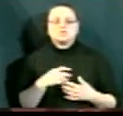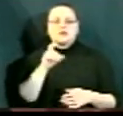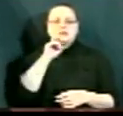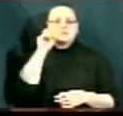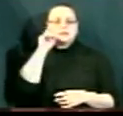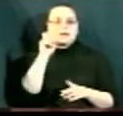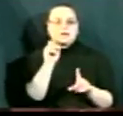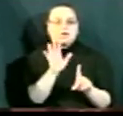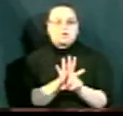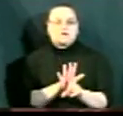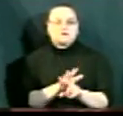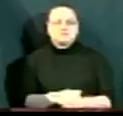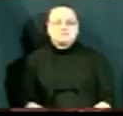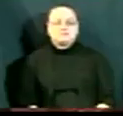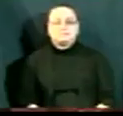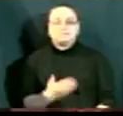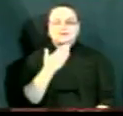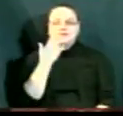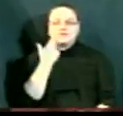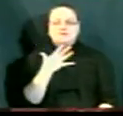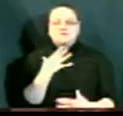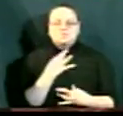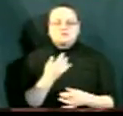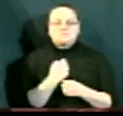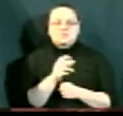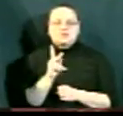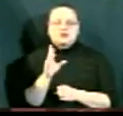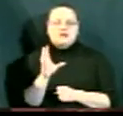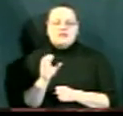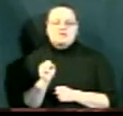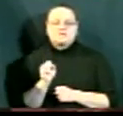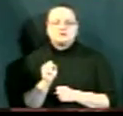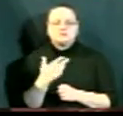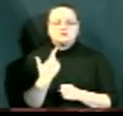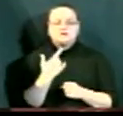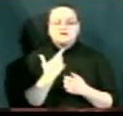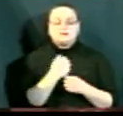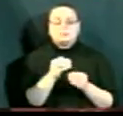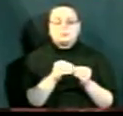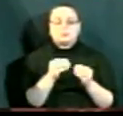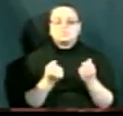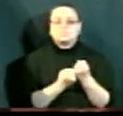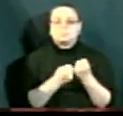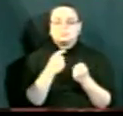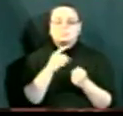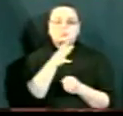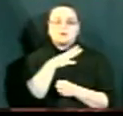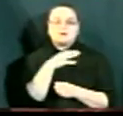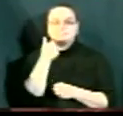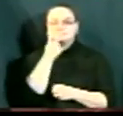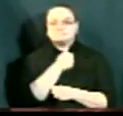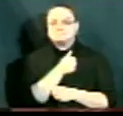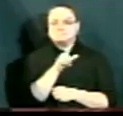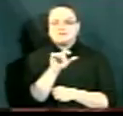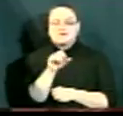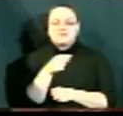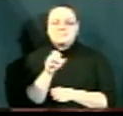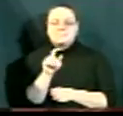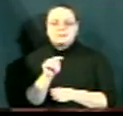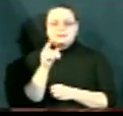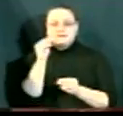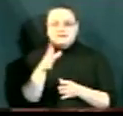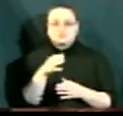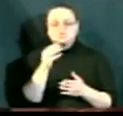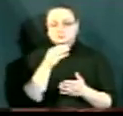orientation. Thank you for your interest in making Knox County schools safer and more supportive for women, girls, LGBT teachers, and